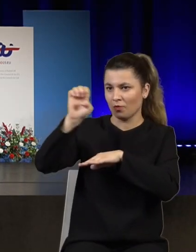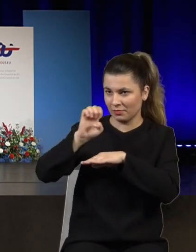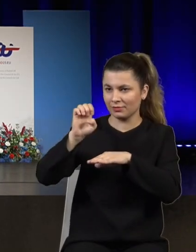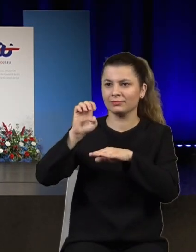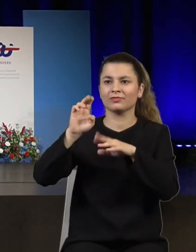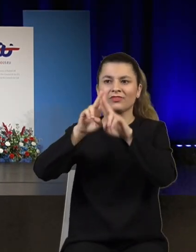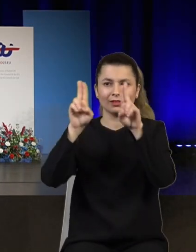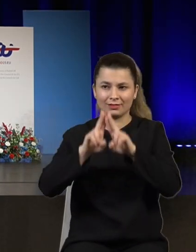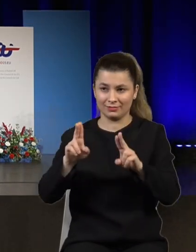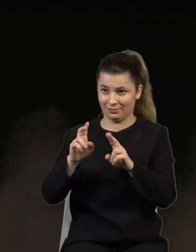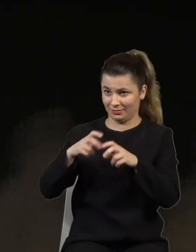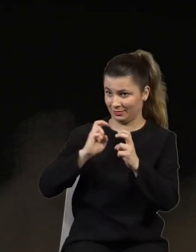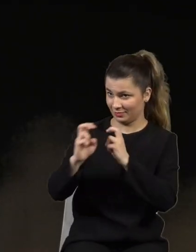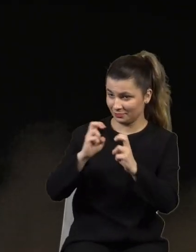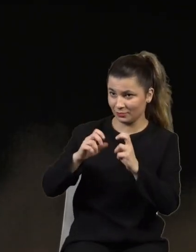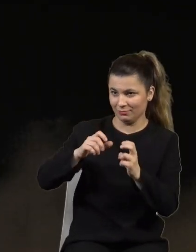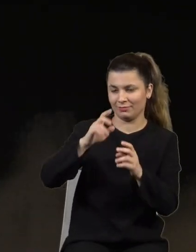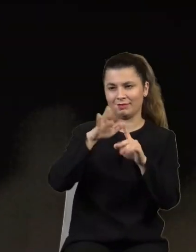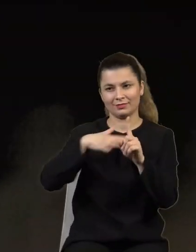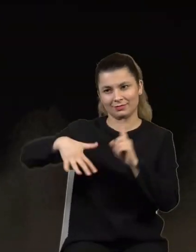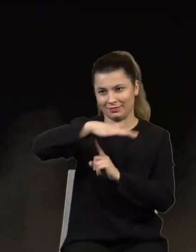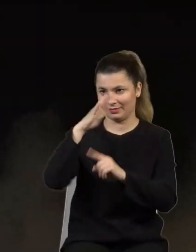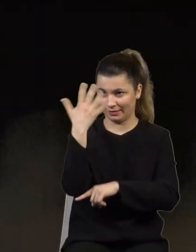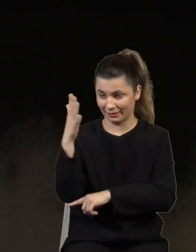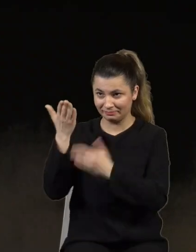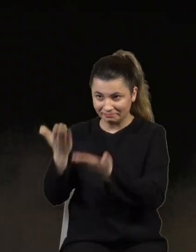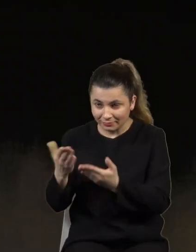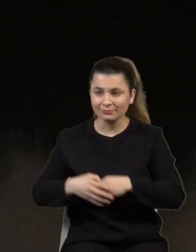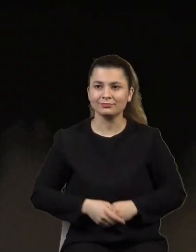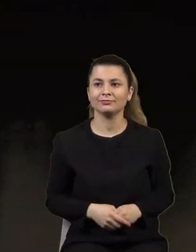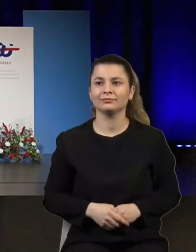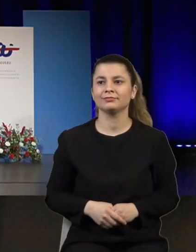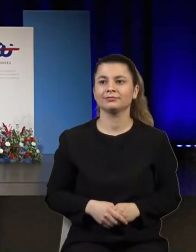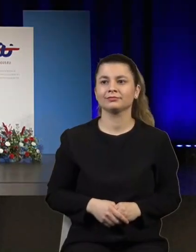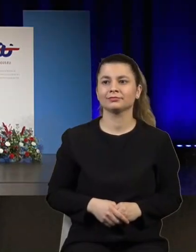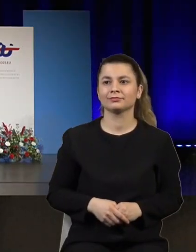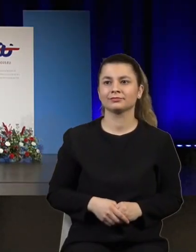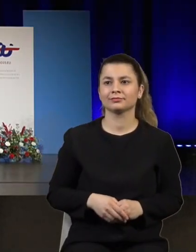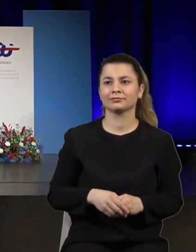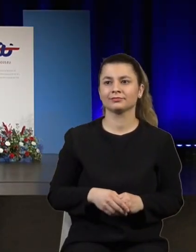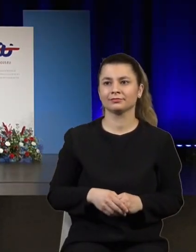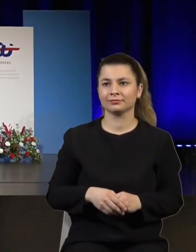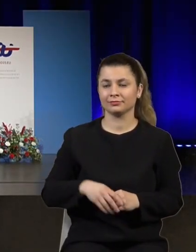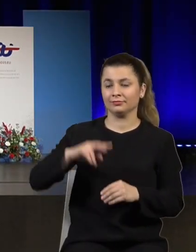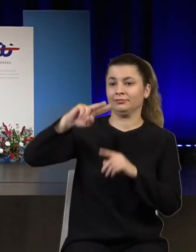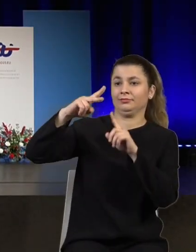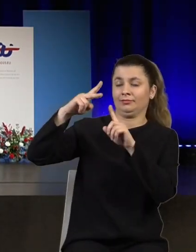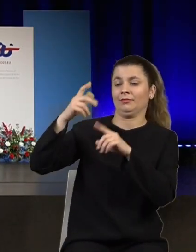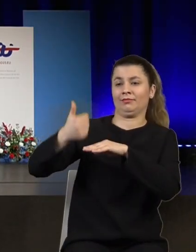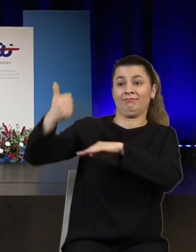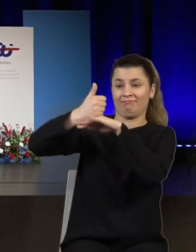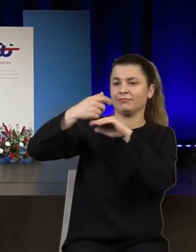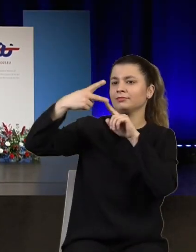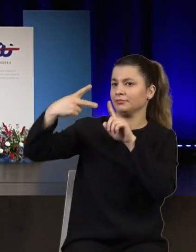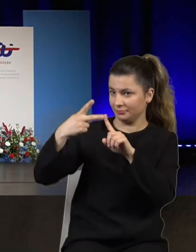Maria Carmen Corral Escribano, Deputy Director of Planning, TNT and Logistics, Minister of Transport, Mobility and